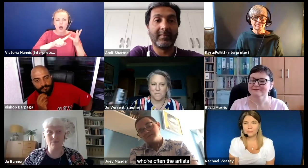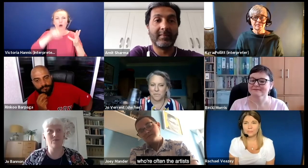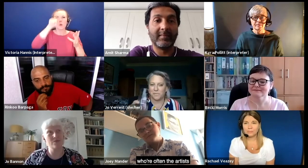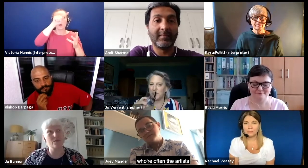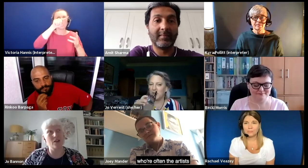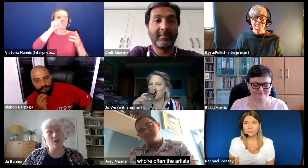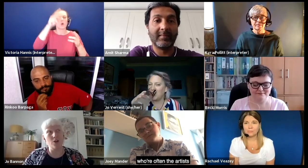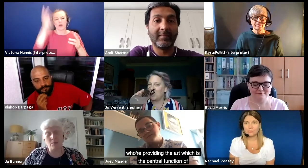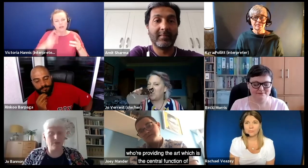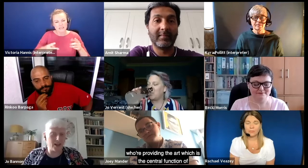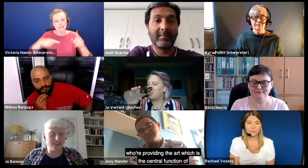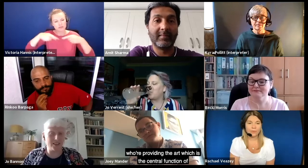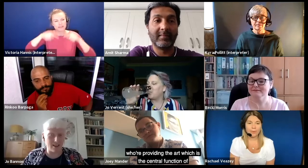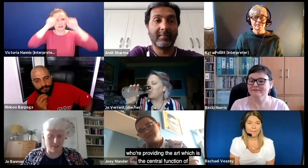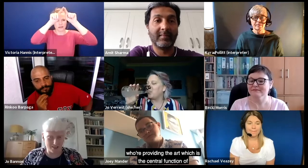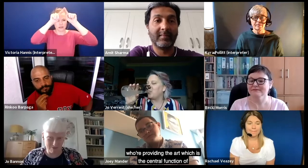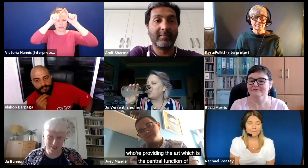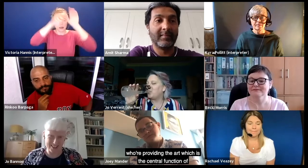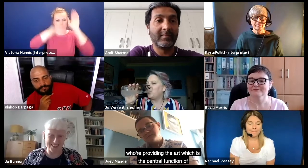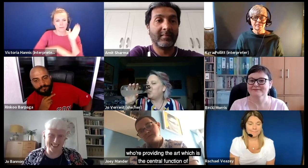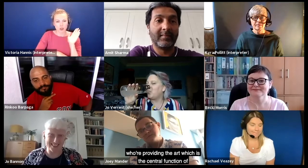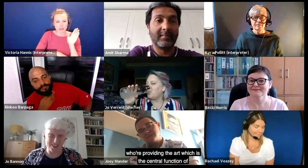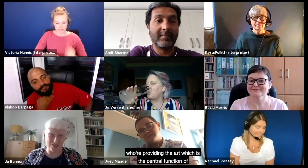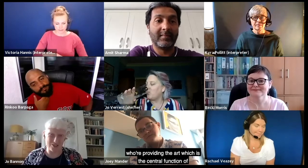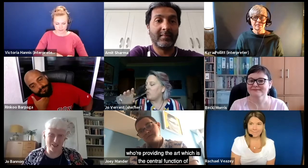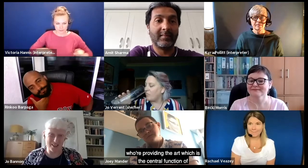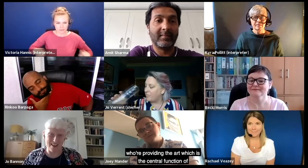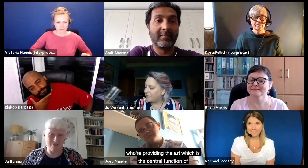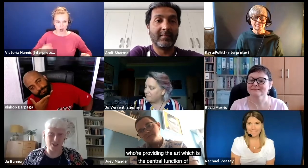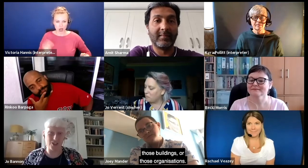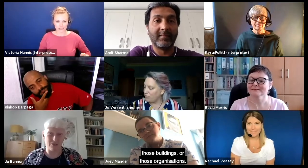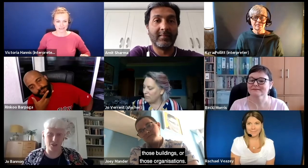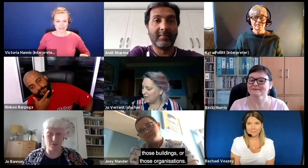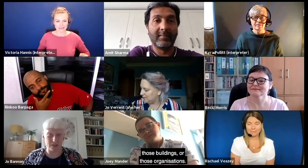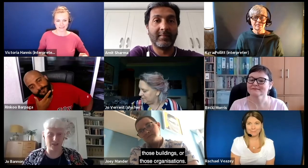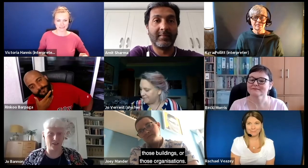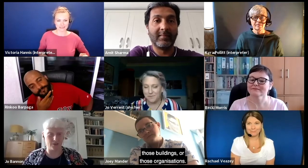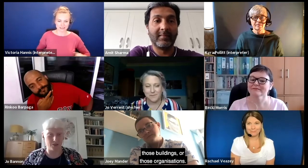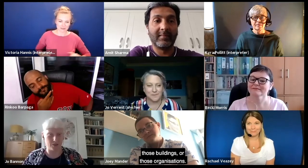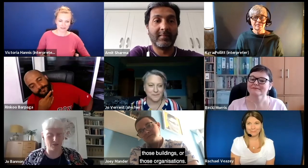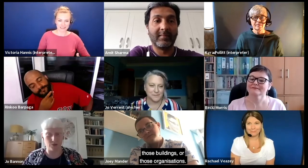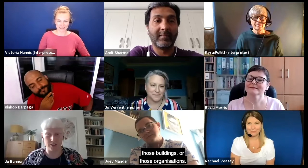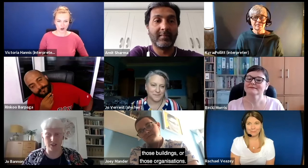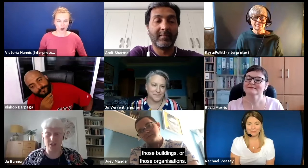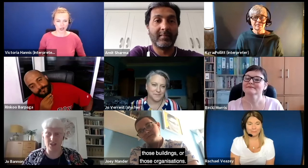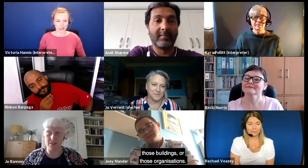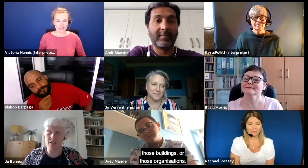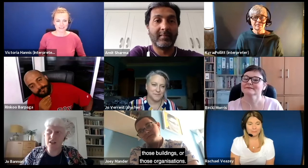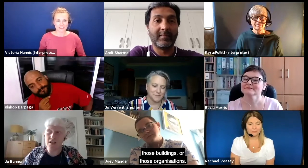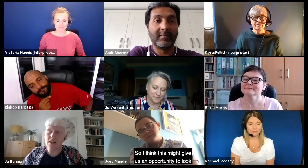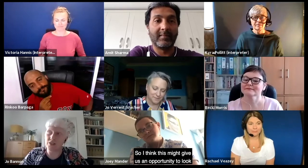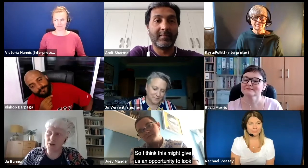artists, who are providing the art, which is the central function of those buildings or those